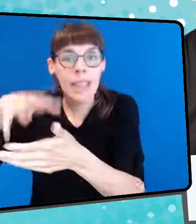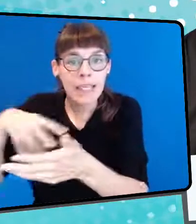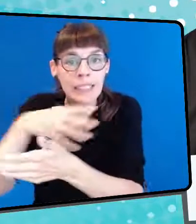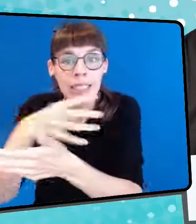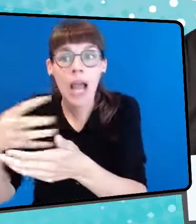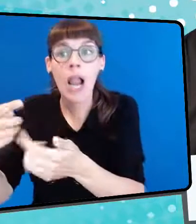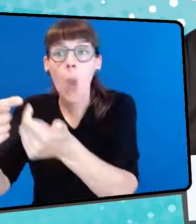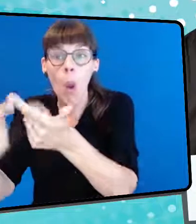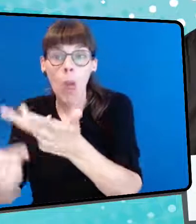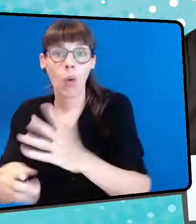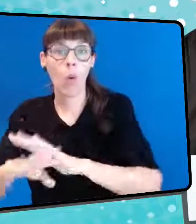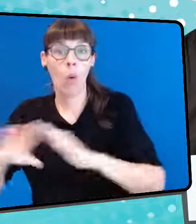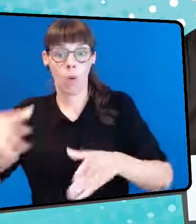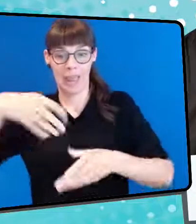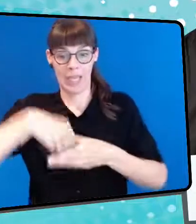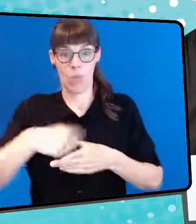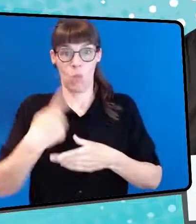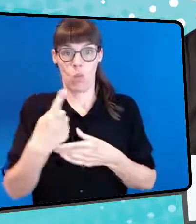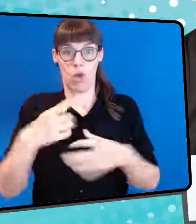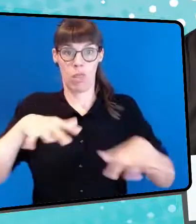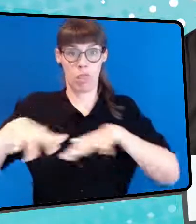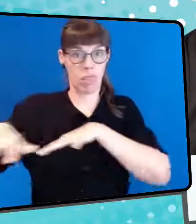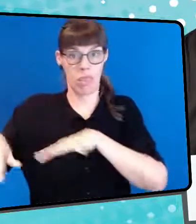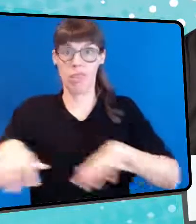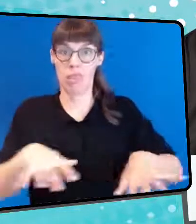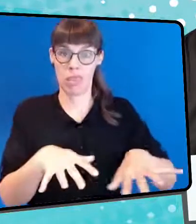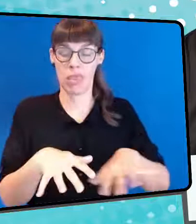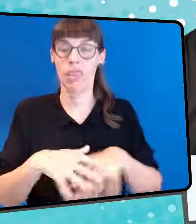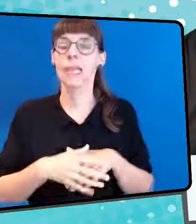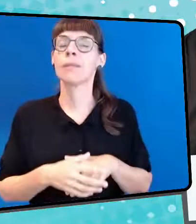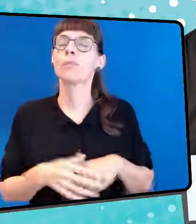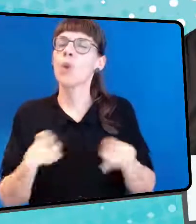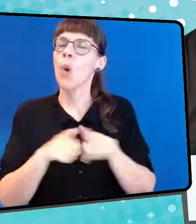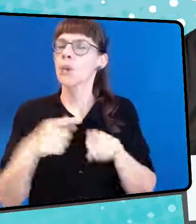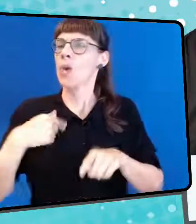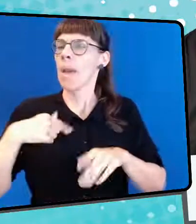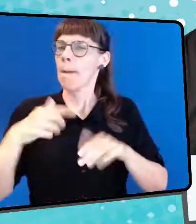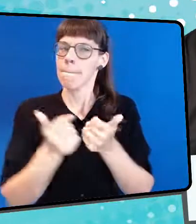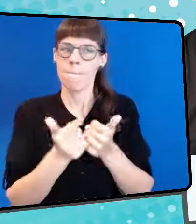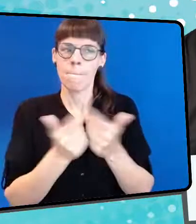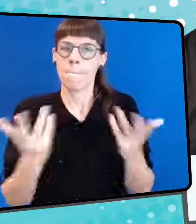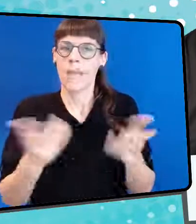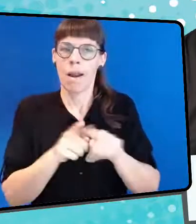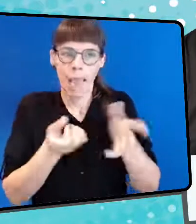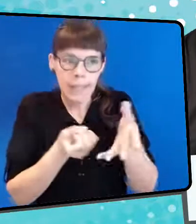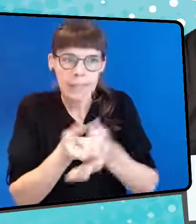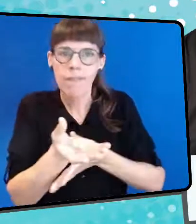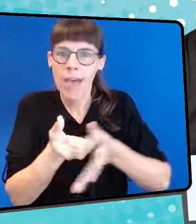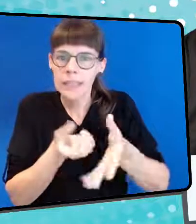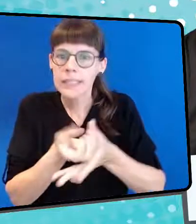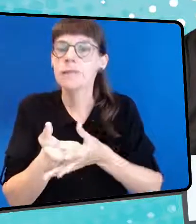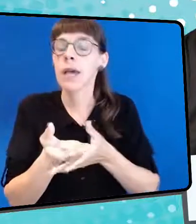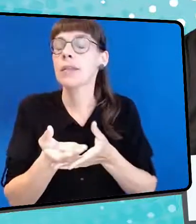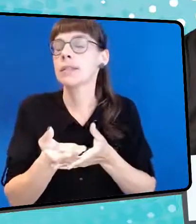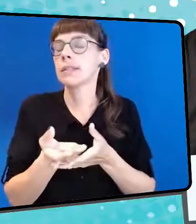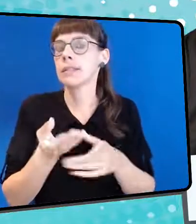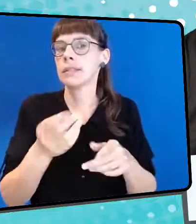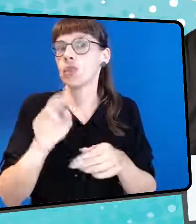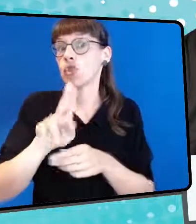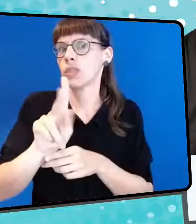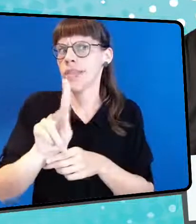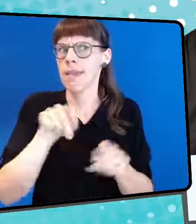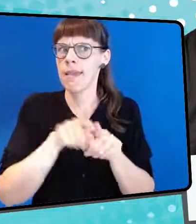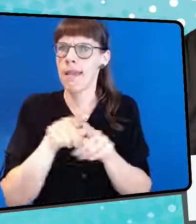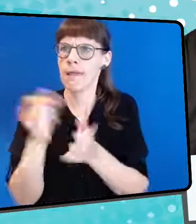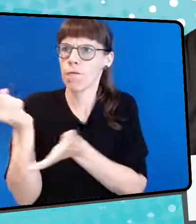about a research ecosystem, I do a lot of work kind of advising research funding agencies, particularly in the UK, is actually those bits of